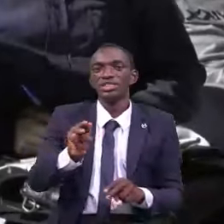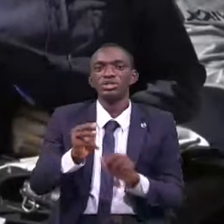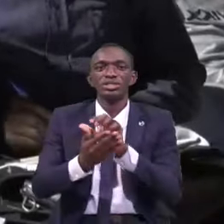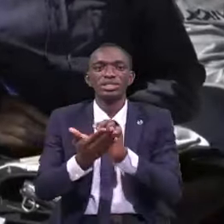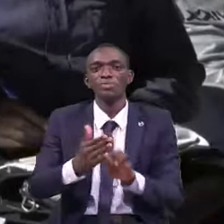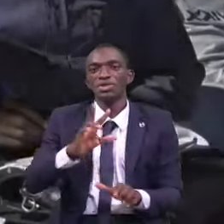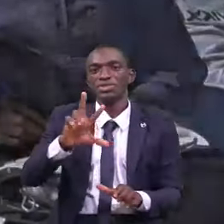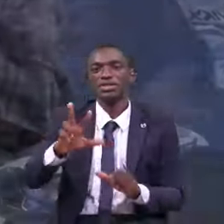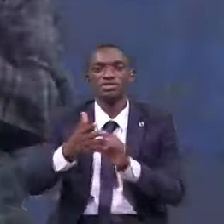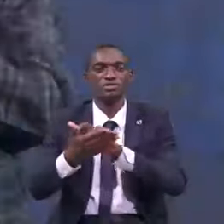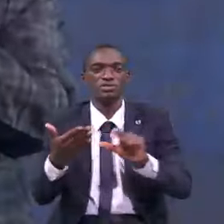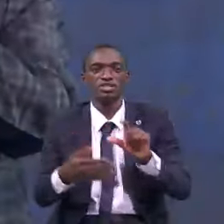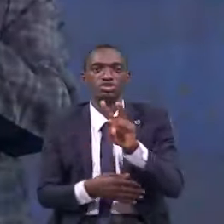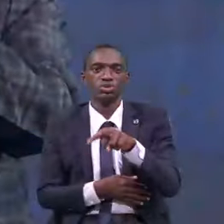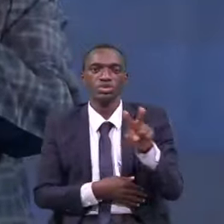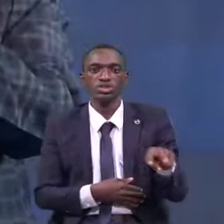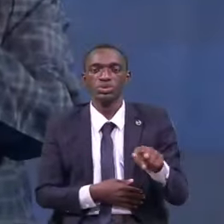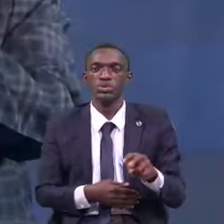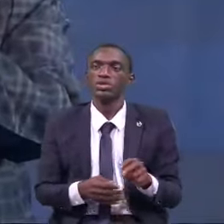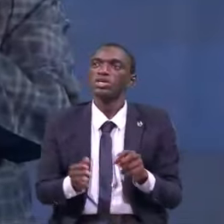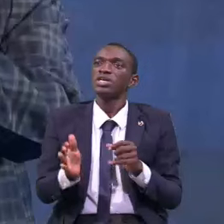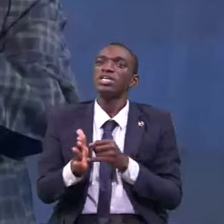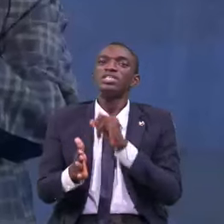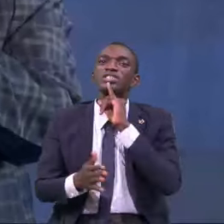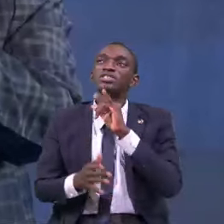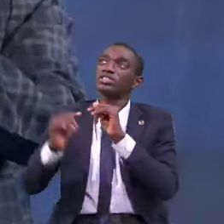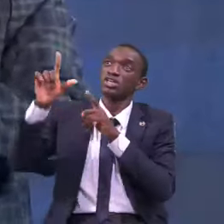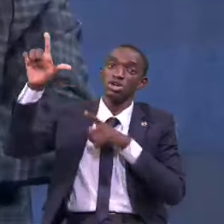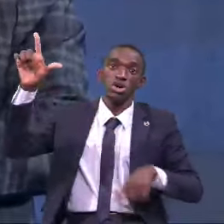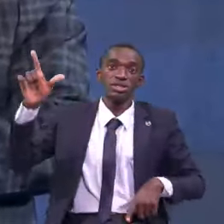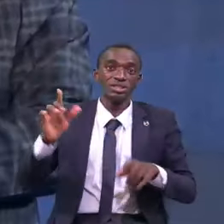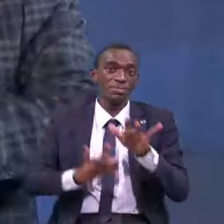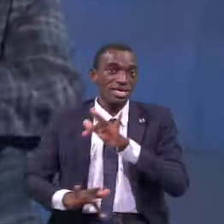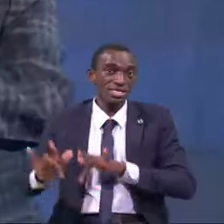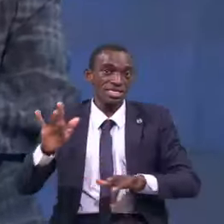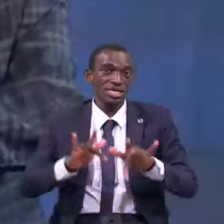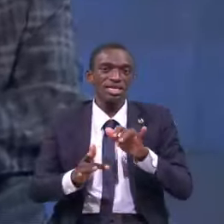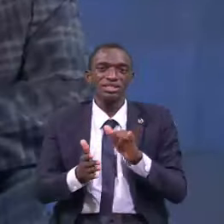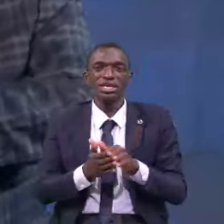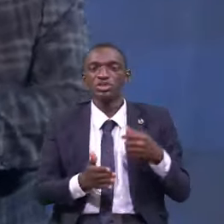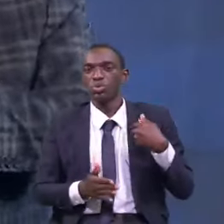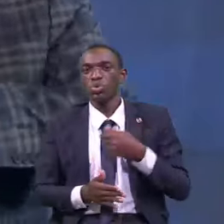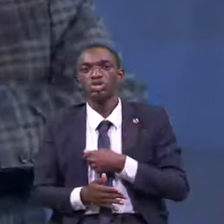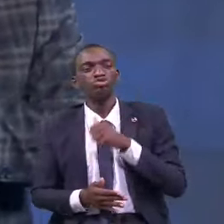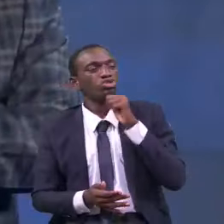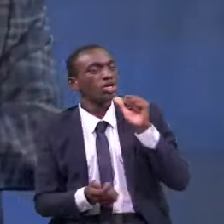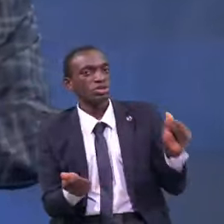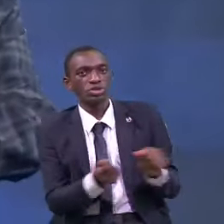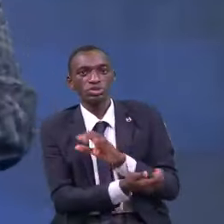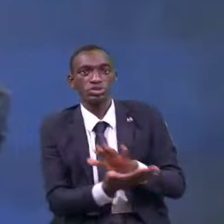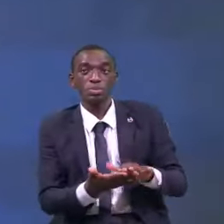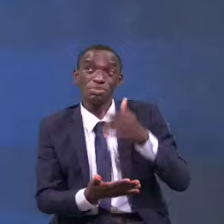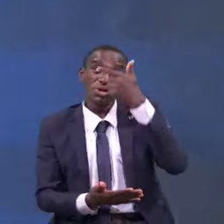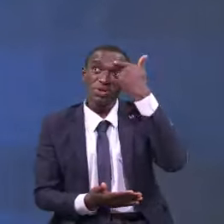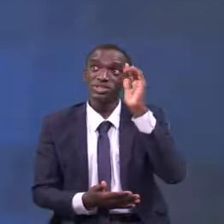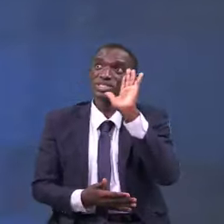22. It is of the Lord's mercies that we are not consumed, because his